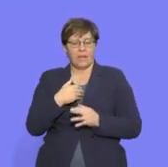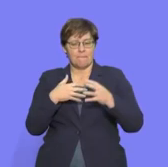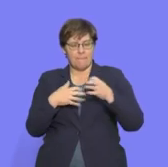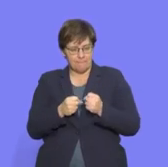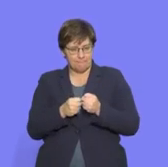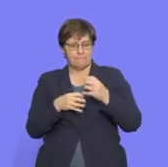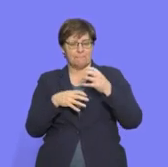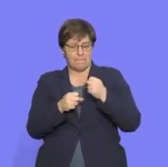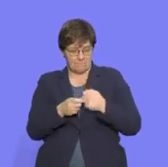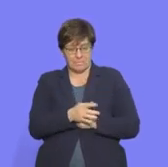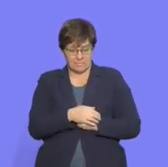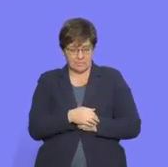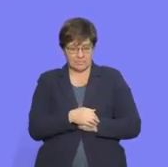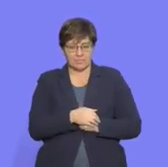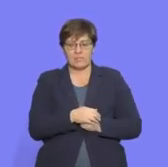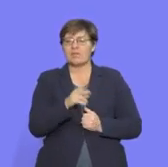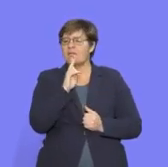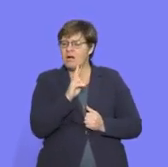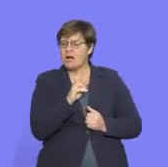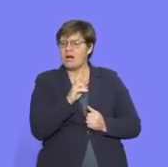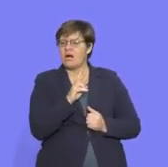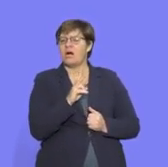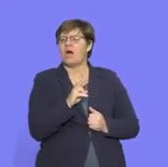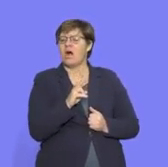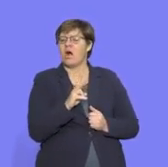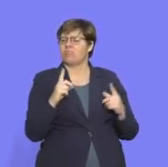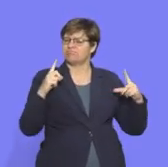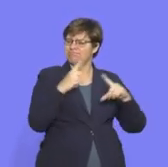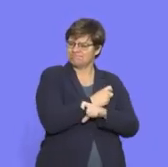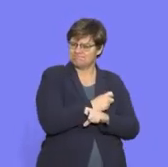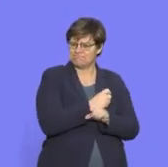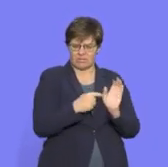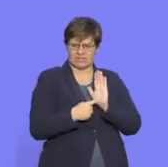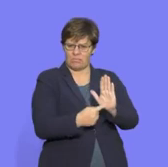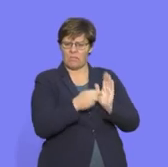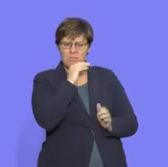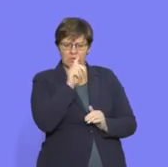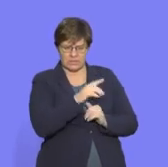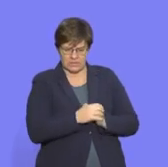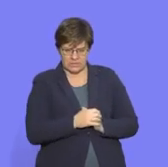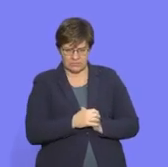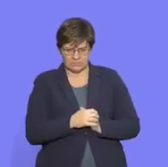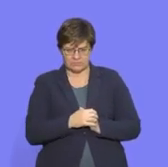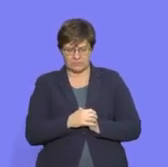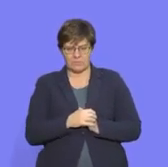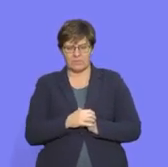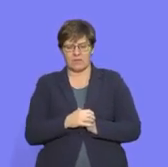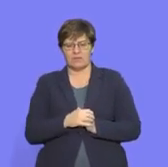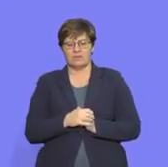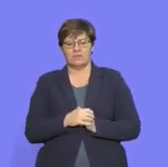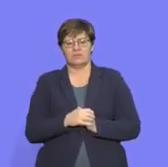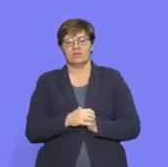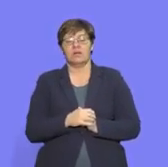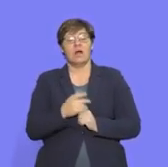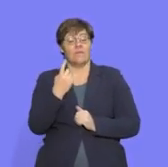going to pump the blood throughout the body. What on earth is this really complicated diagram means? This diagram means